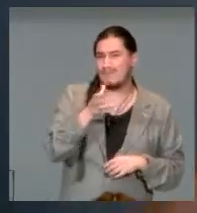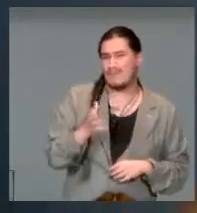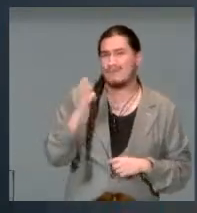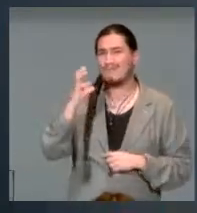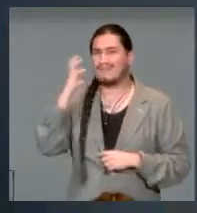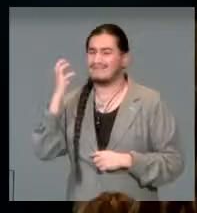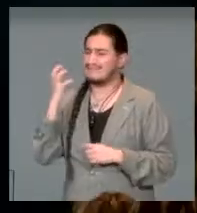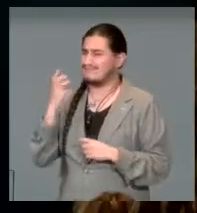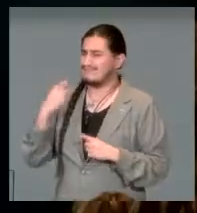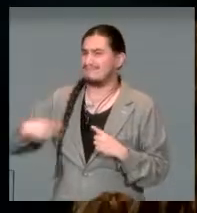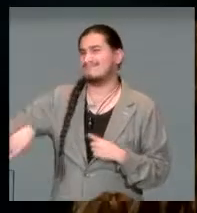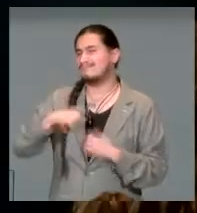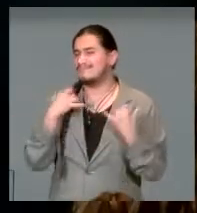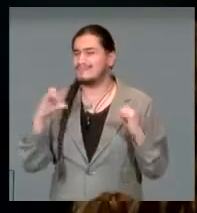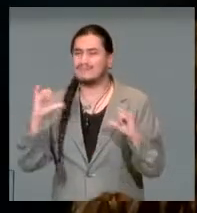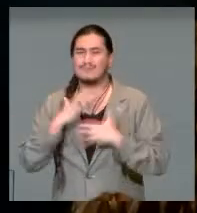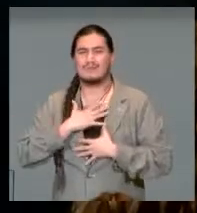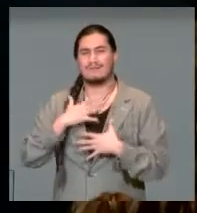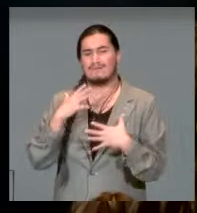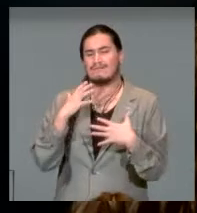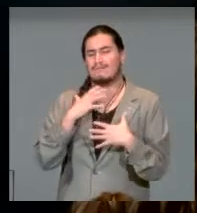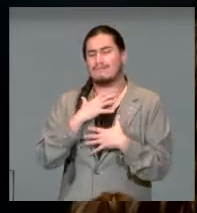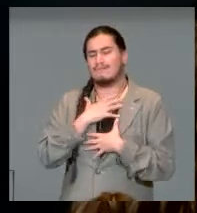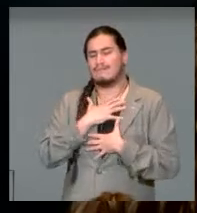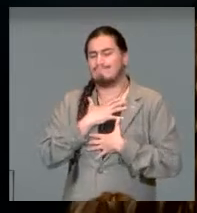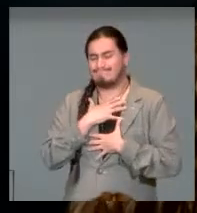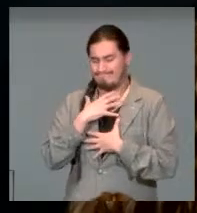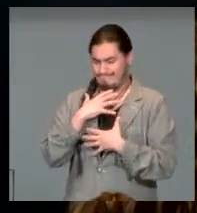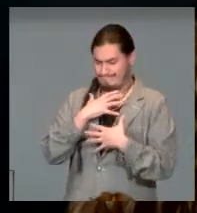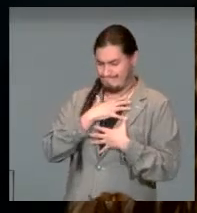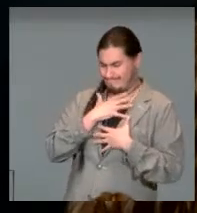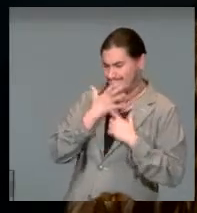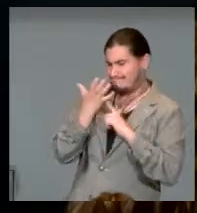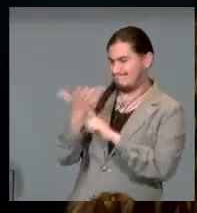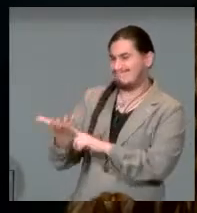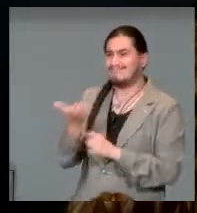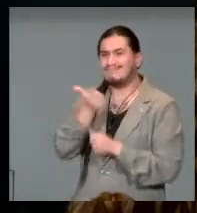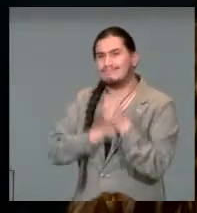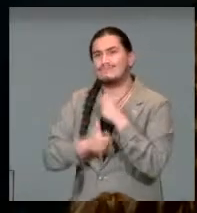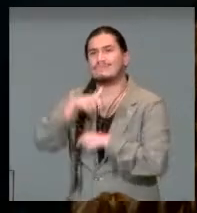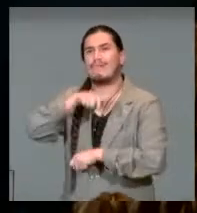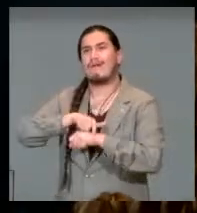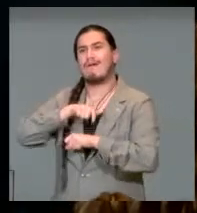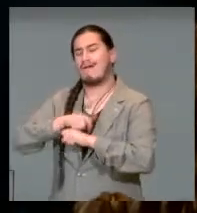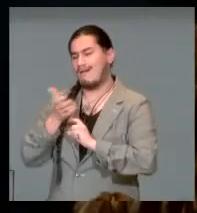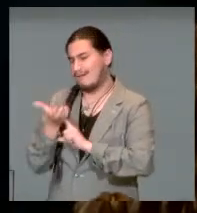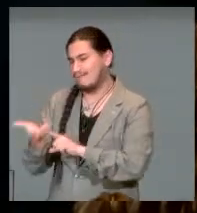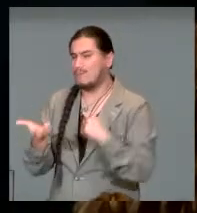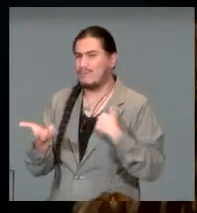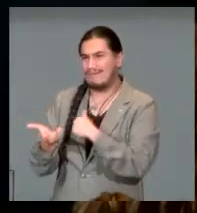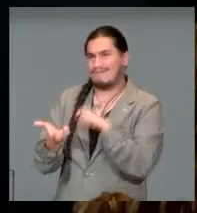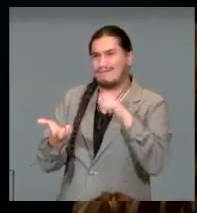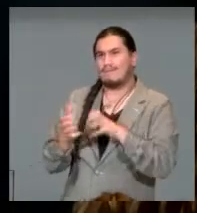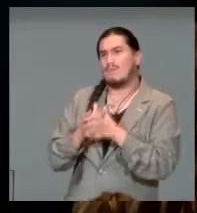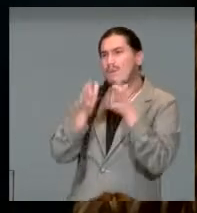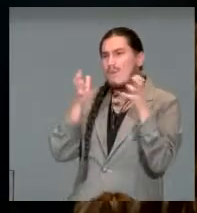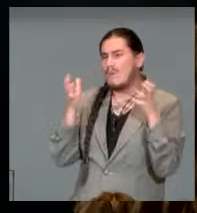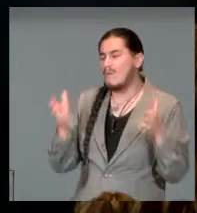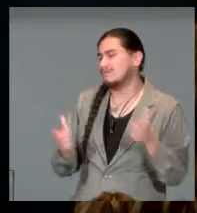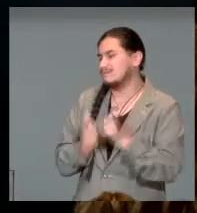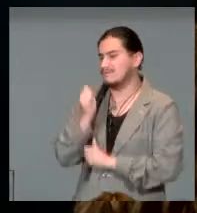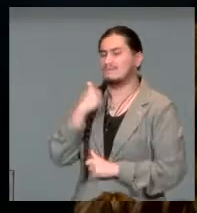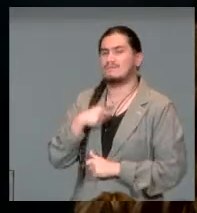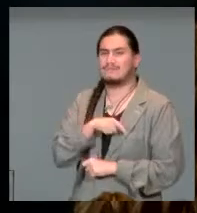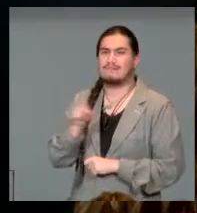breathing. This breath. In each instance, it is a thing we need the most and the thing that